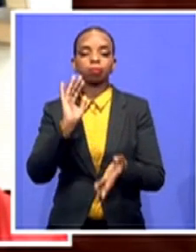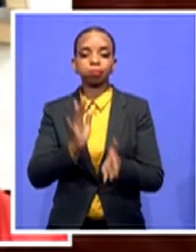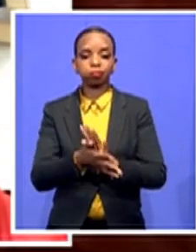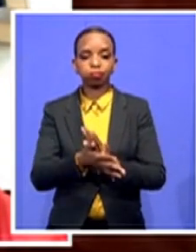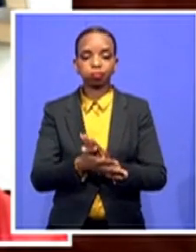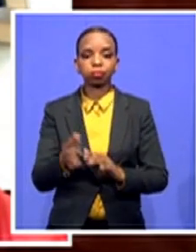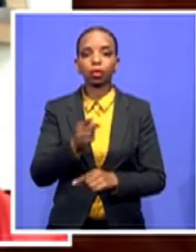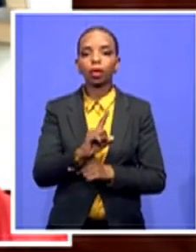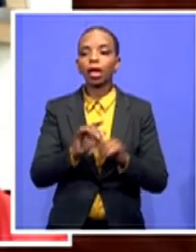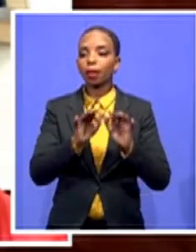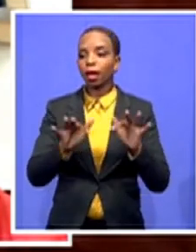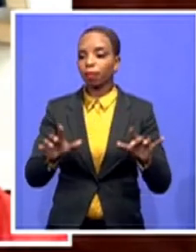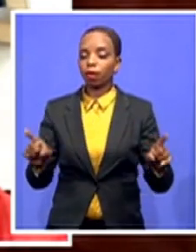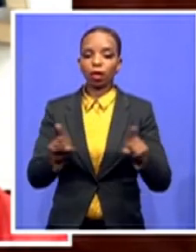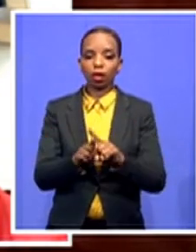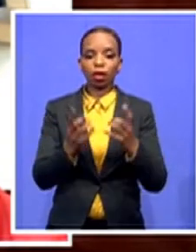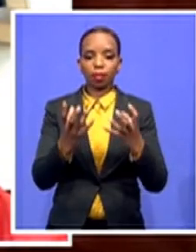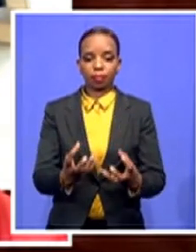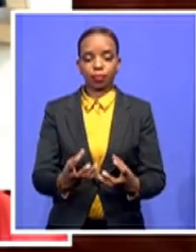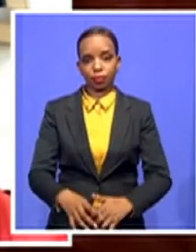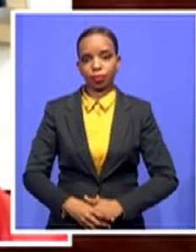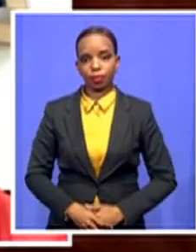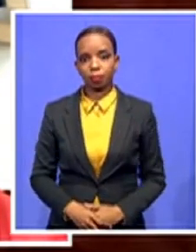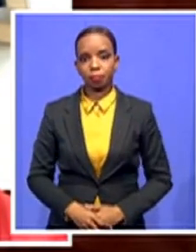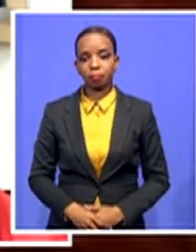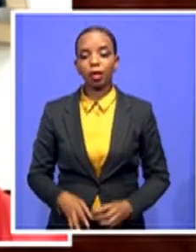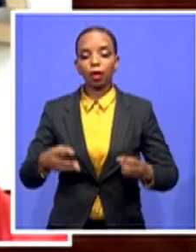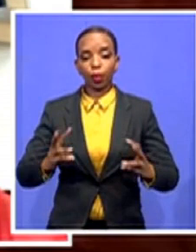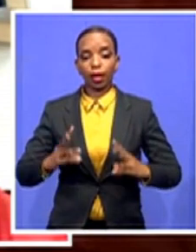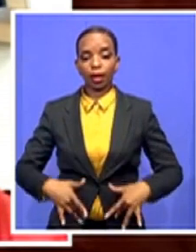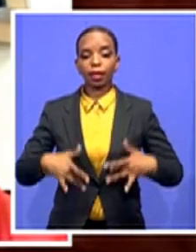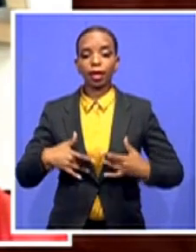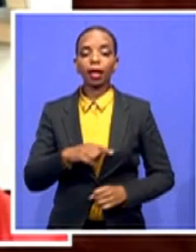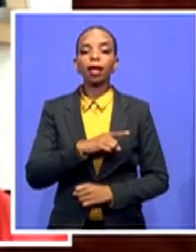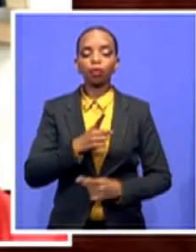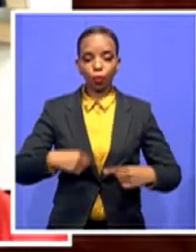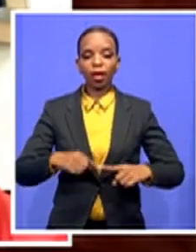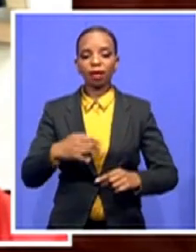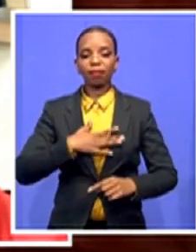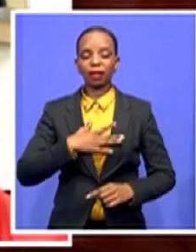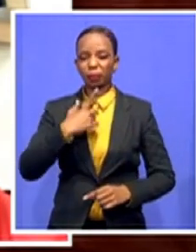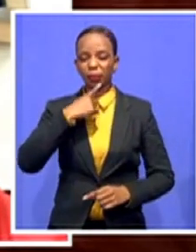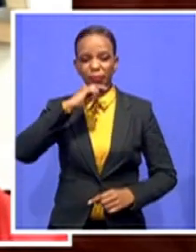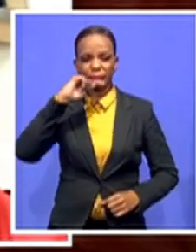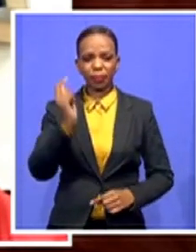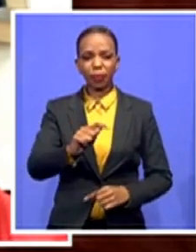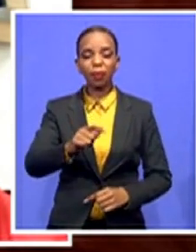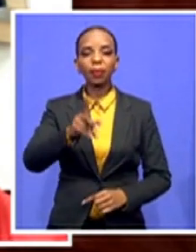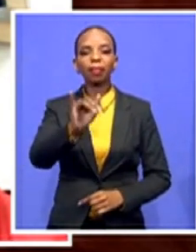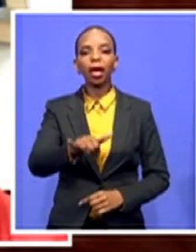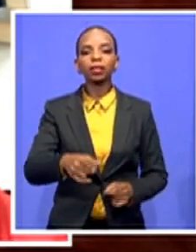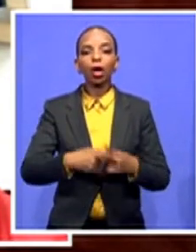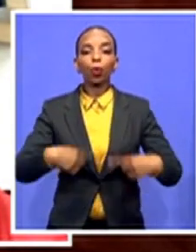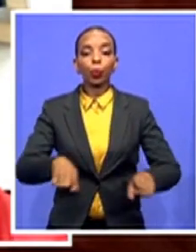living. If we were disgusted by that, we don't know what we're going to be calling today, because today is going to